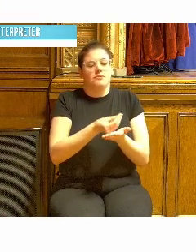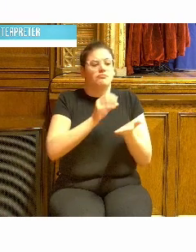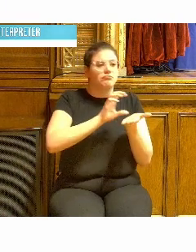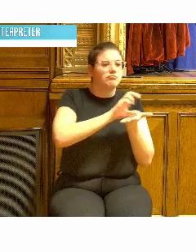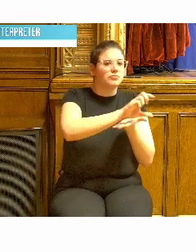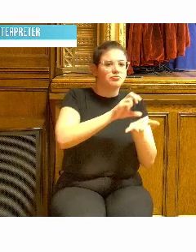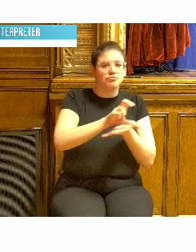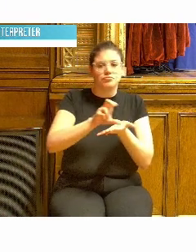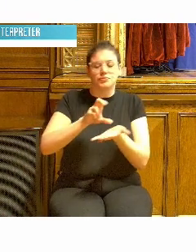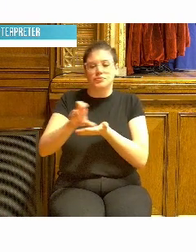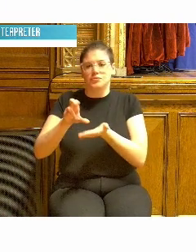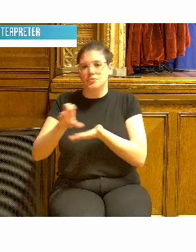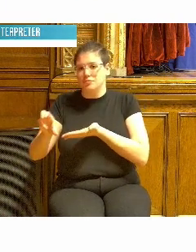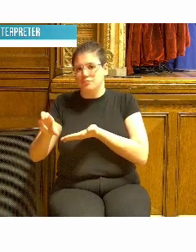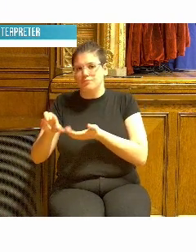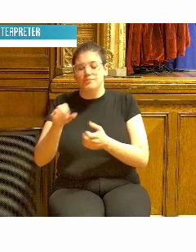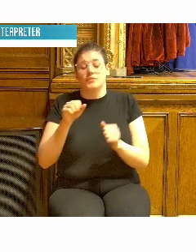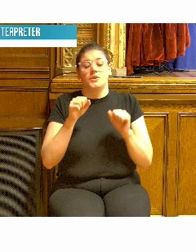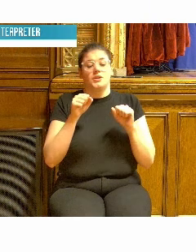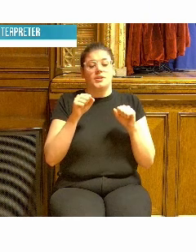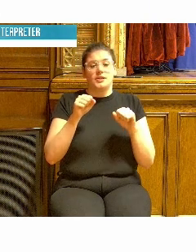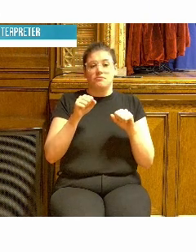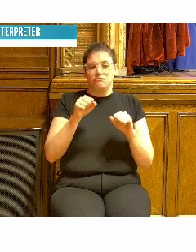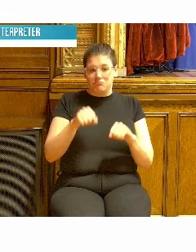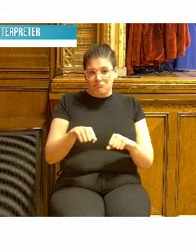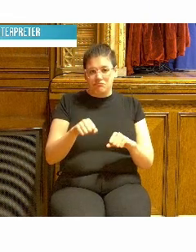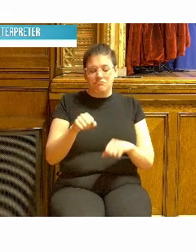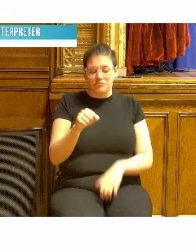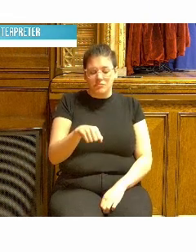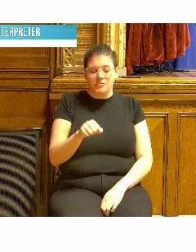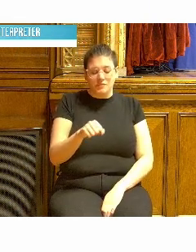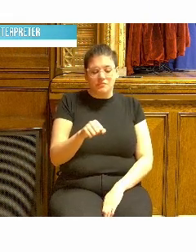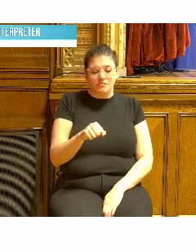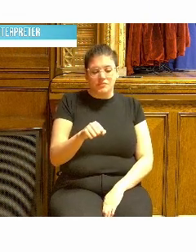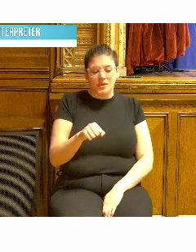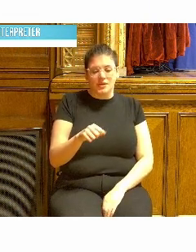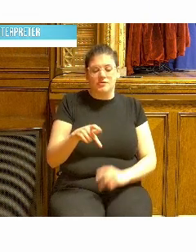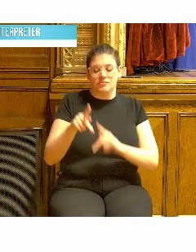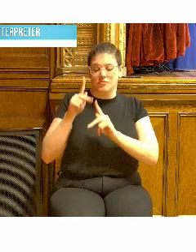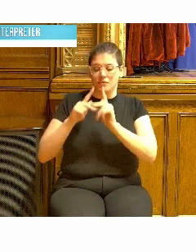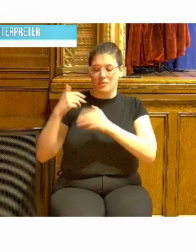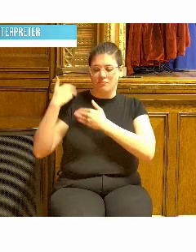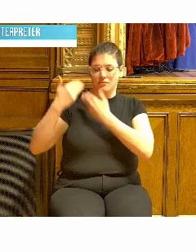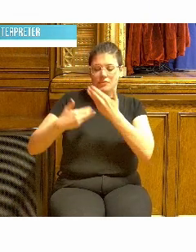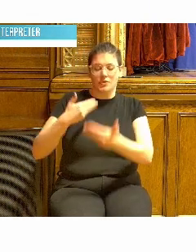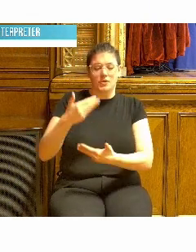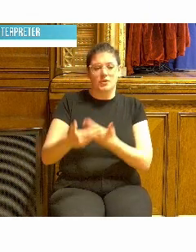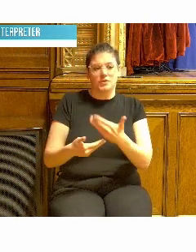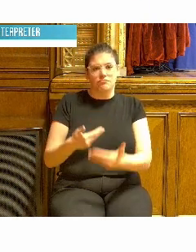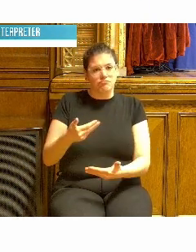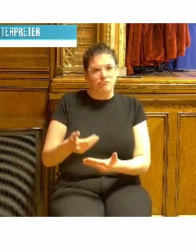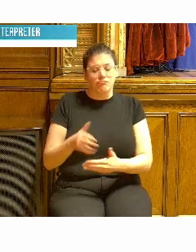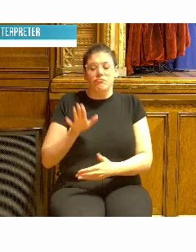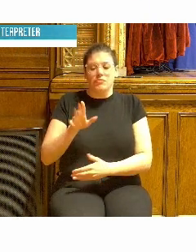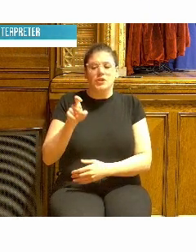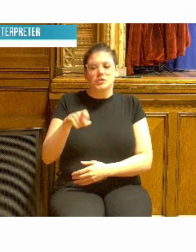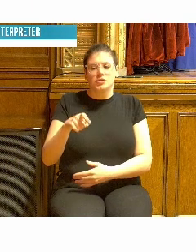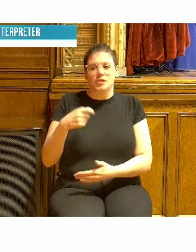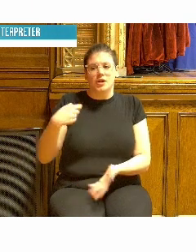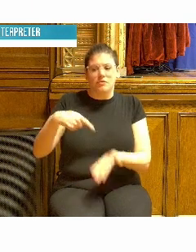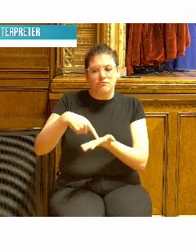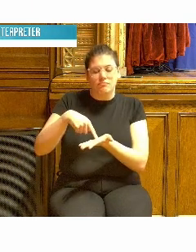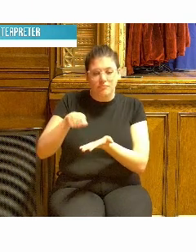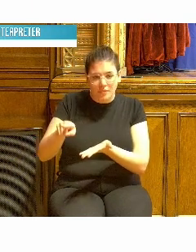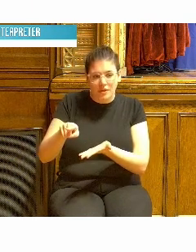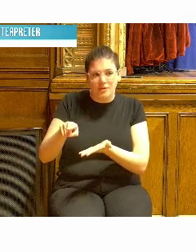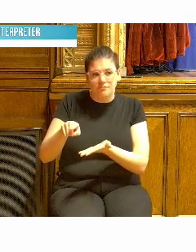paychecks in the hands of those descendants who show lineage to a person that was